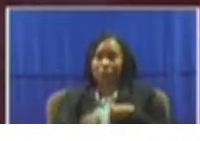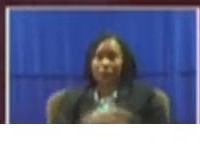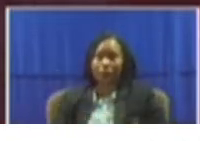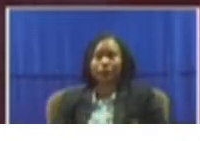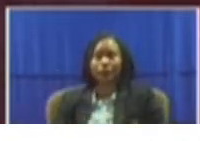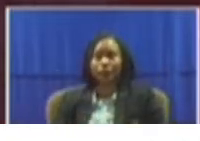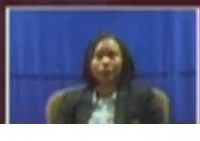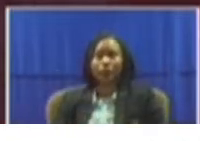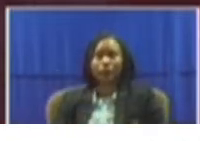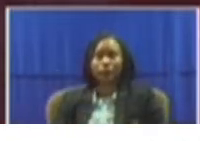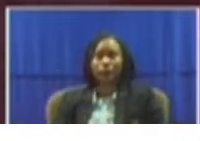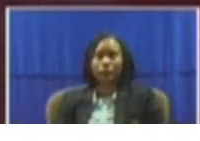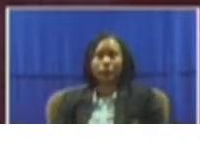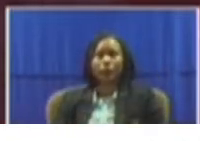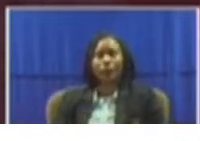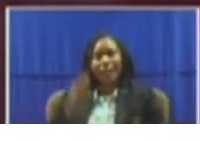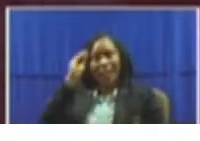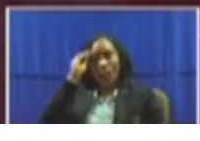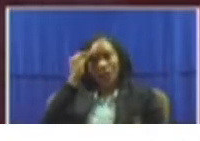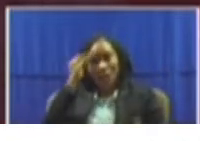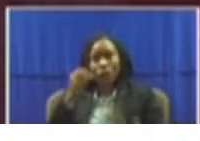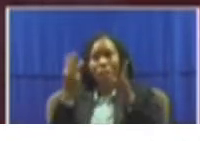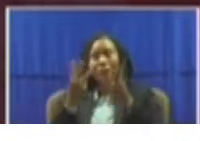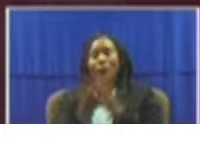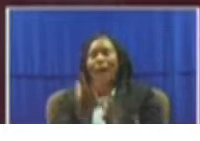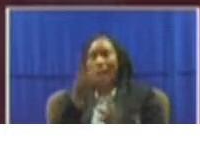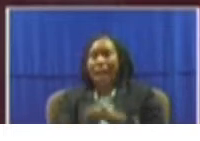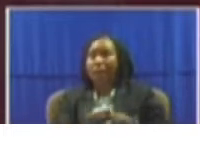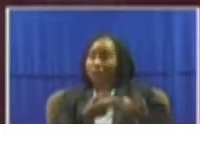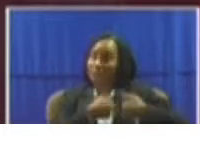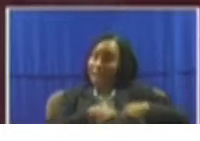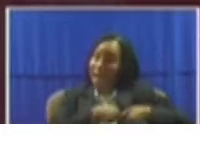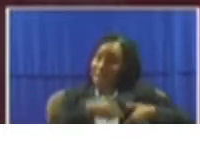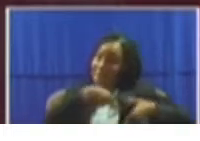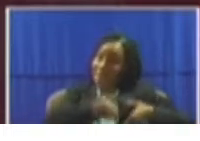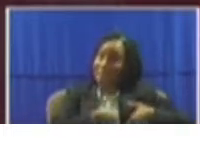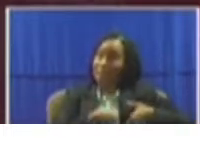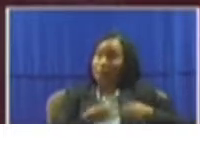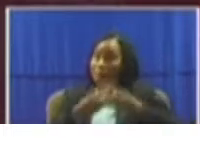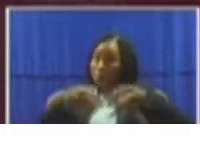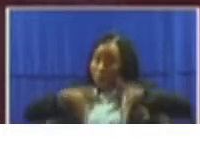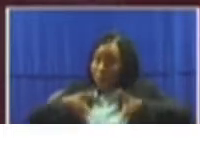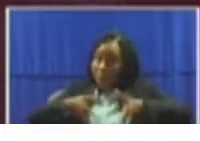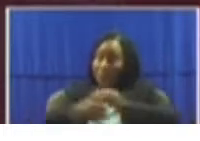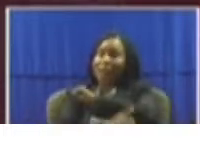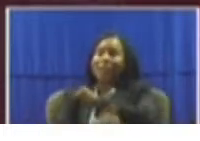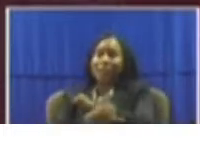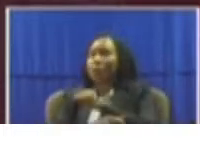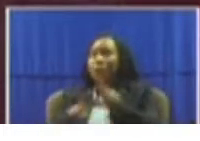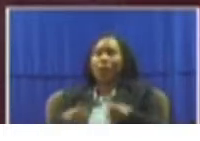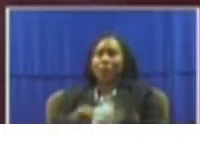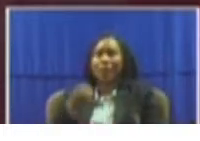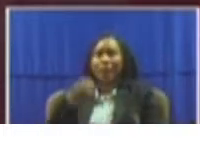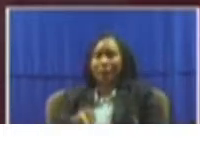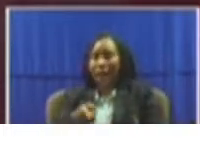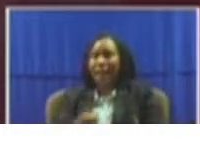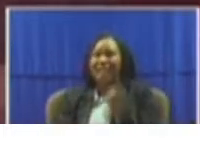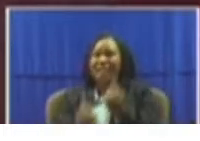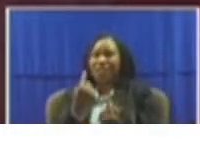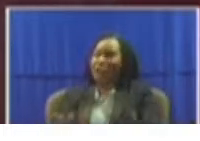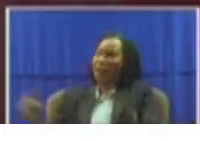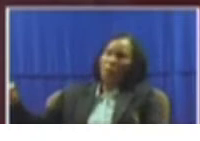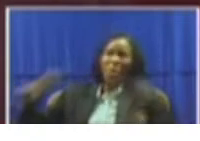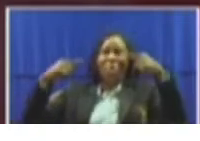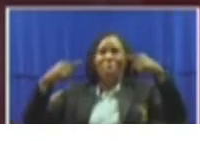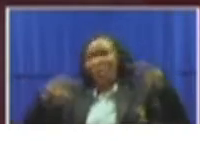If we have the interest of the people at heart in this country, we should not be coming here and attacking each other,